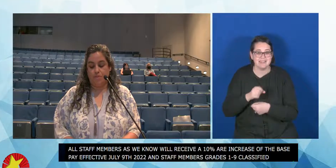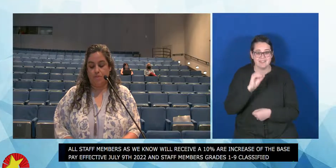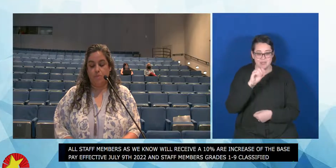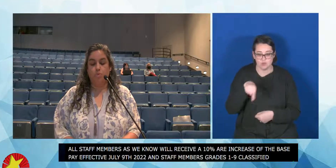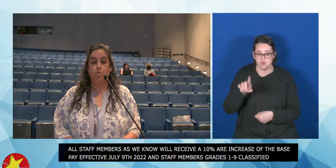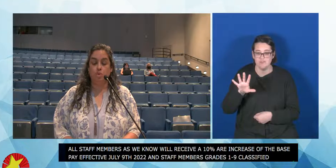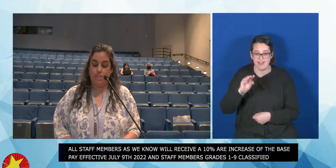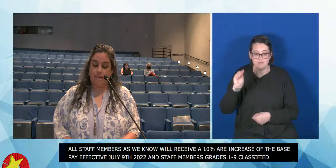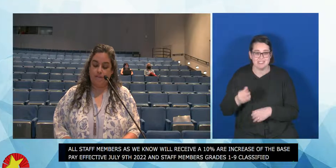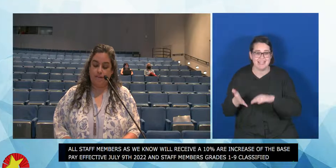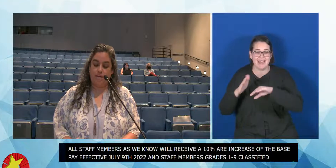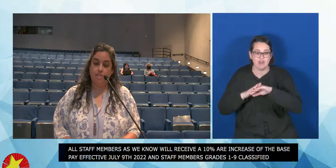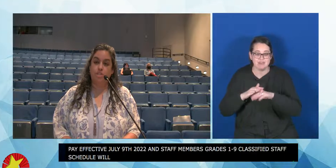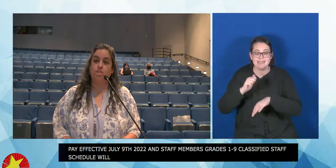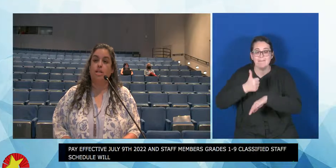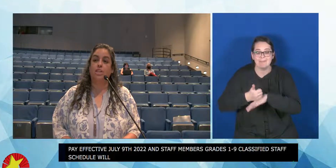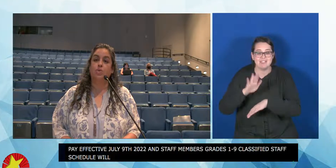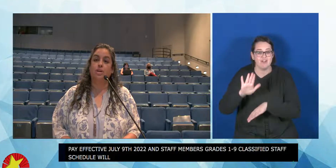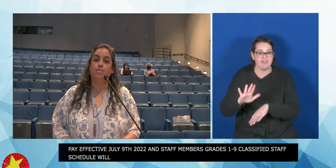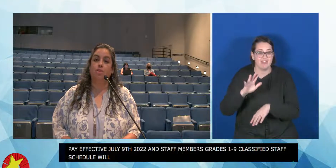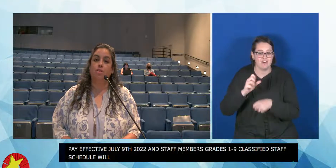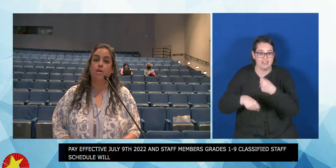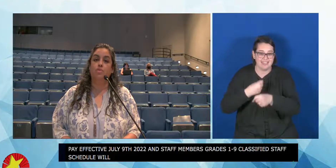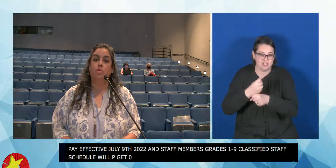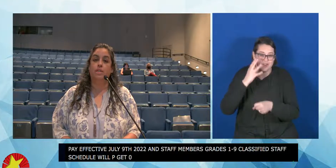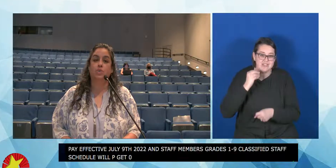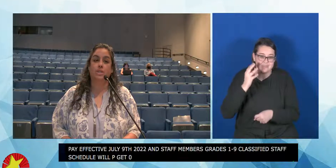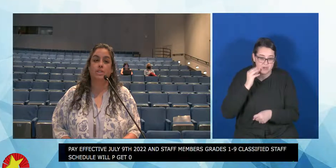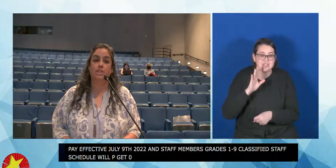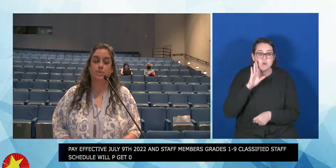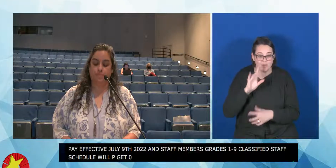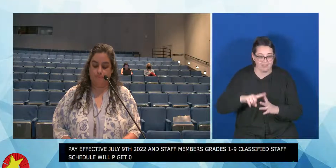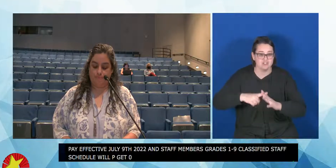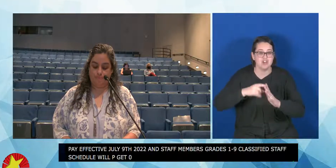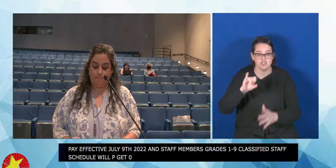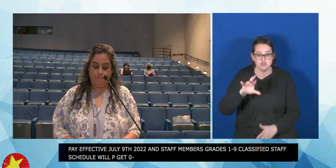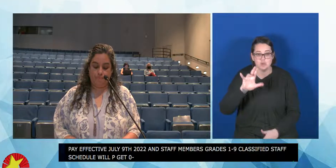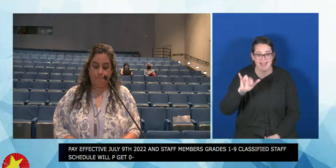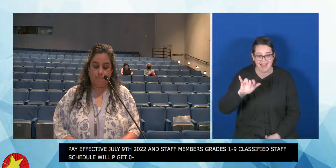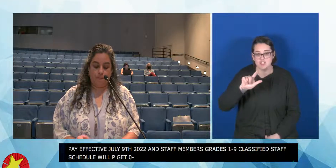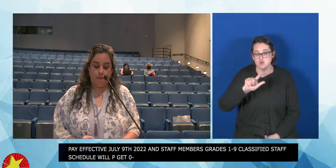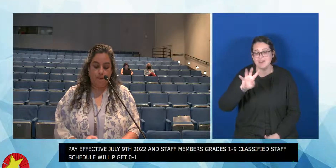of service, which will take effect July 24th of 2022.